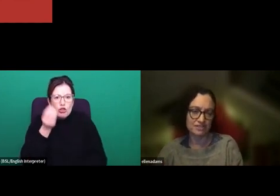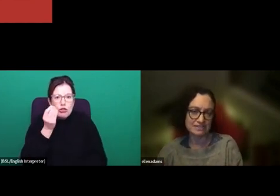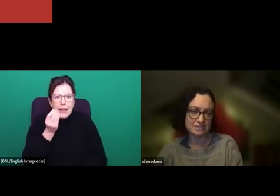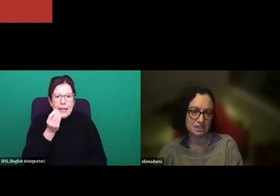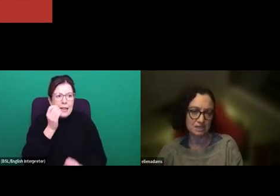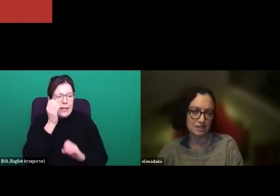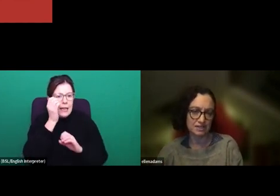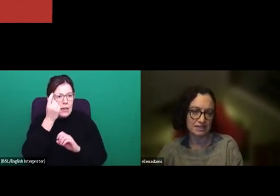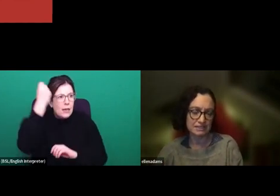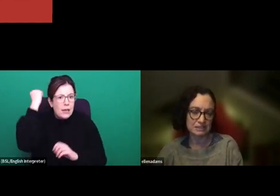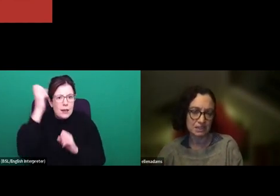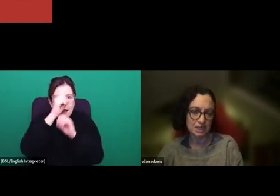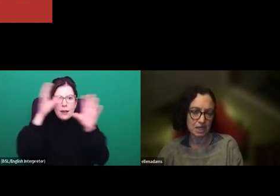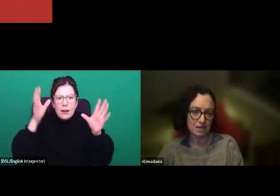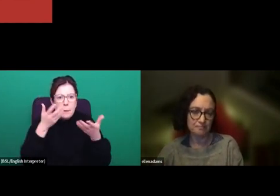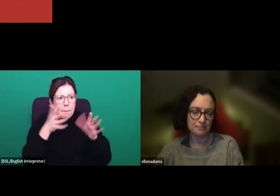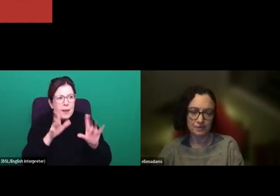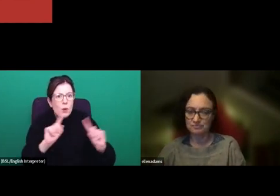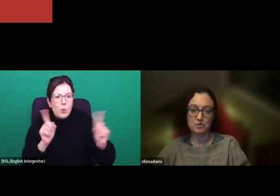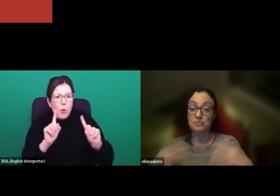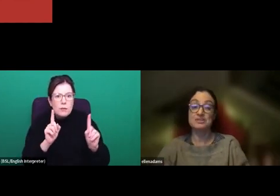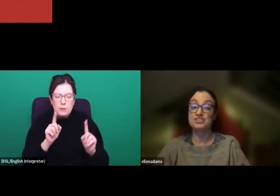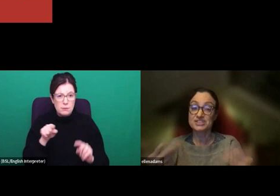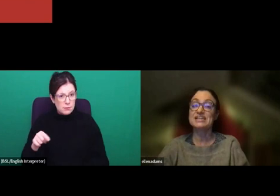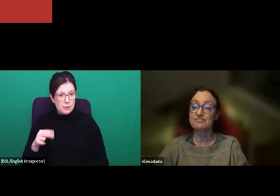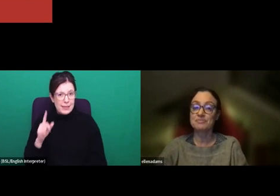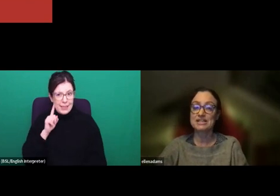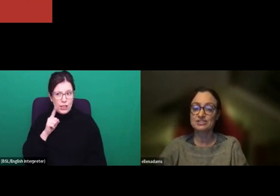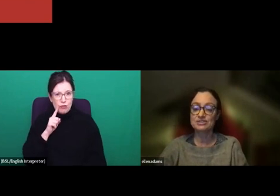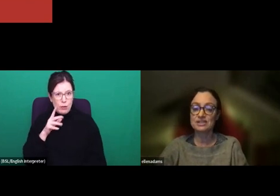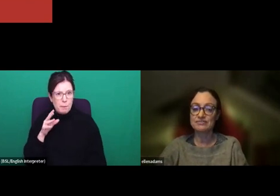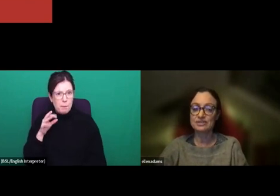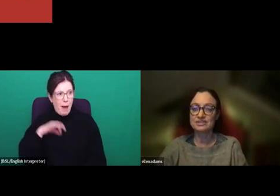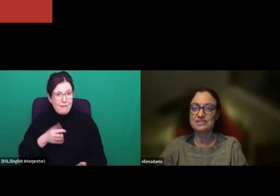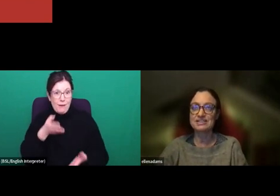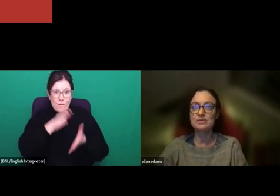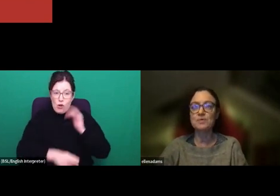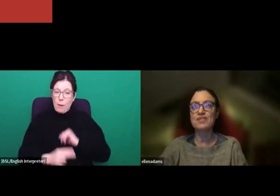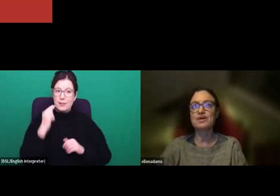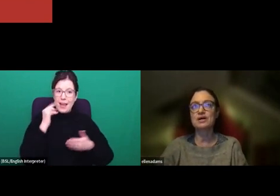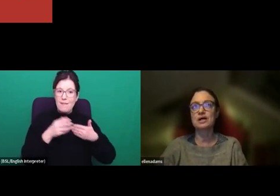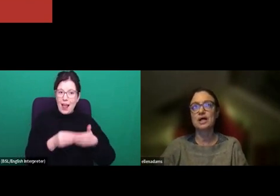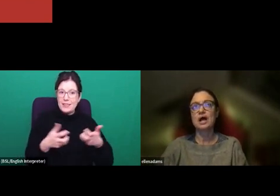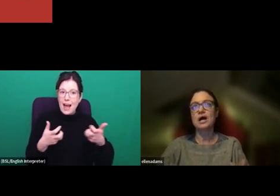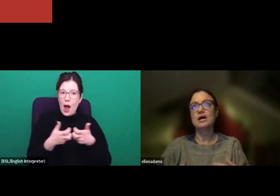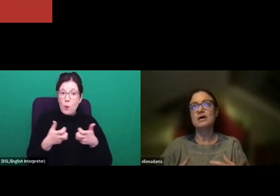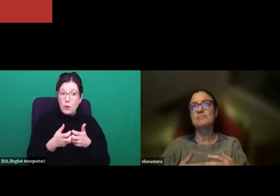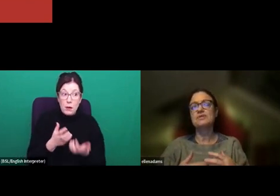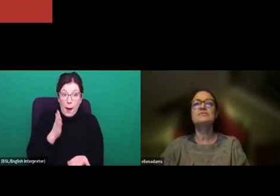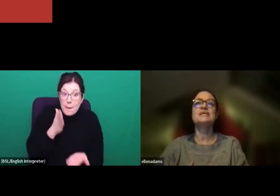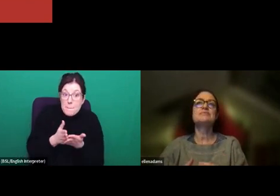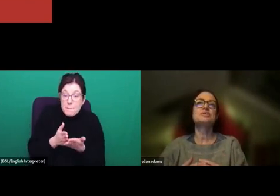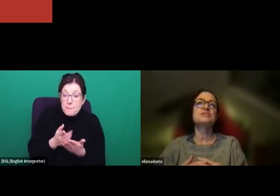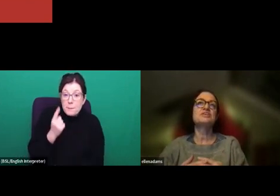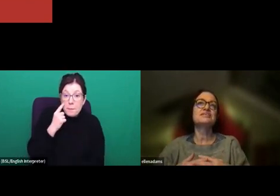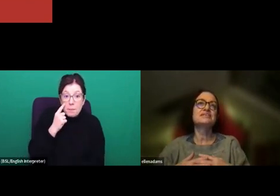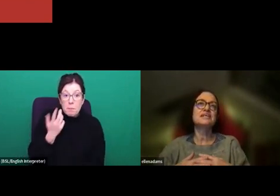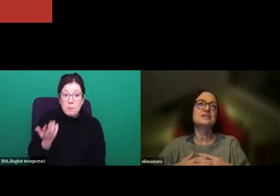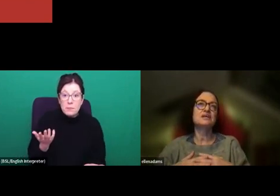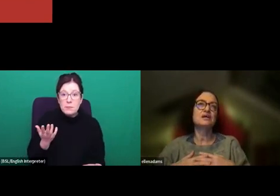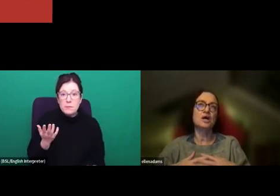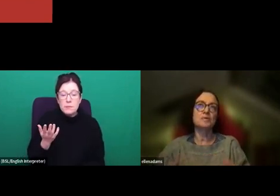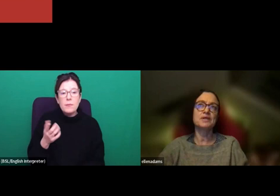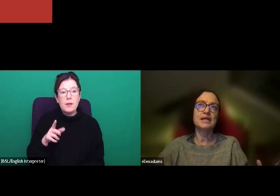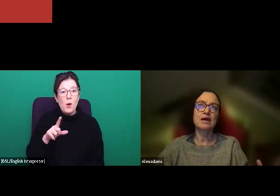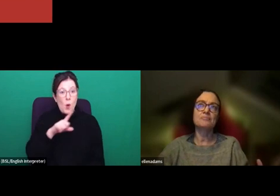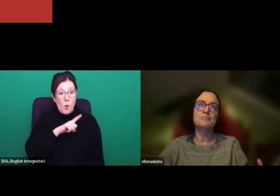other various things, or just the information given, to see whether museums could